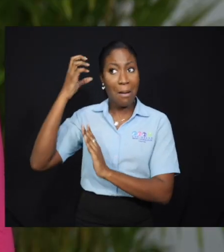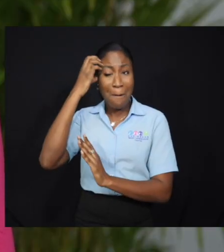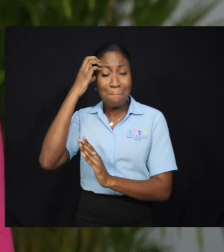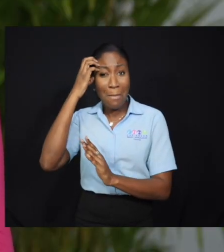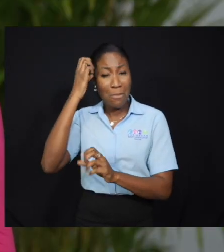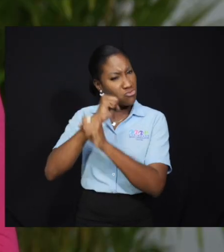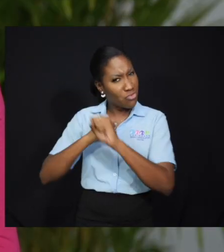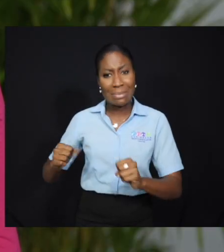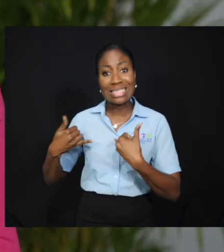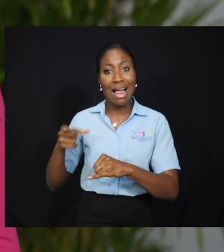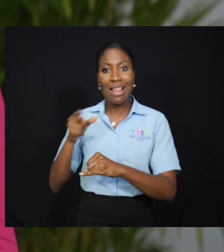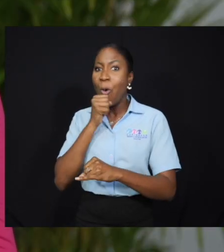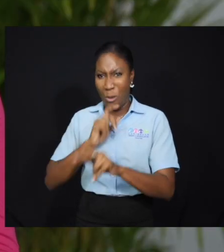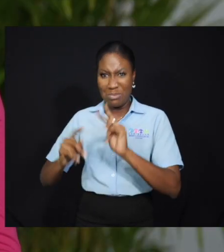sharp.